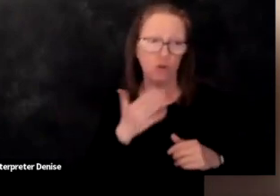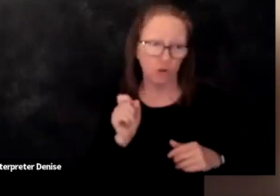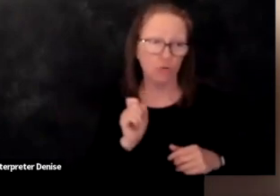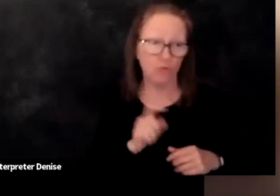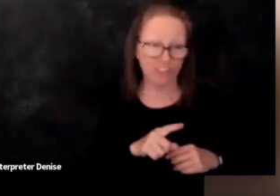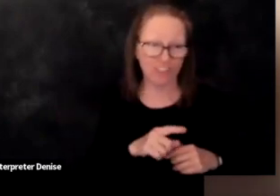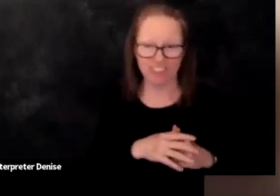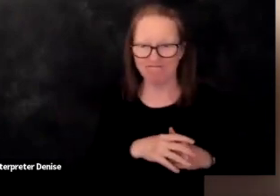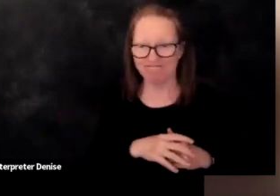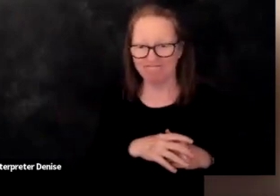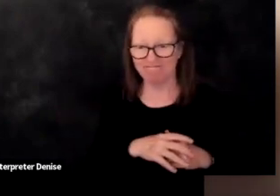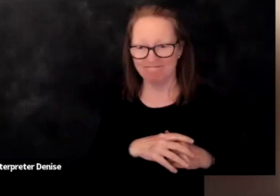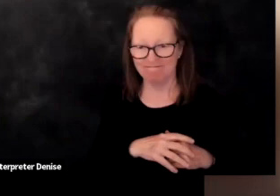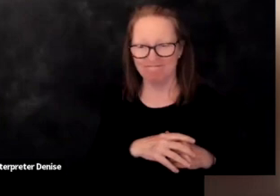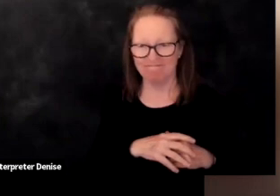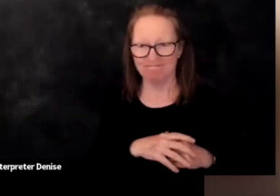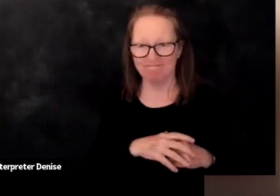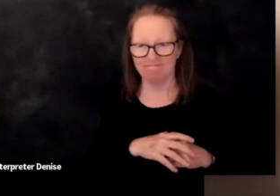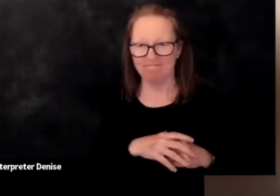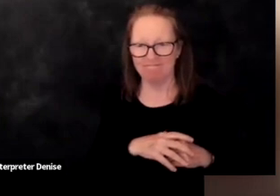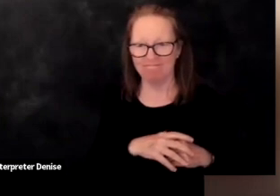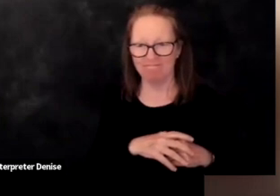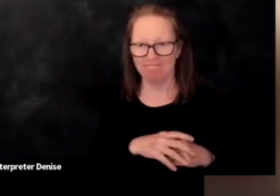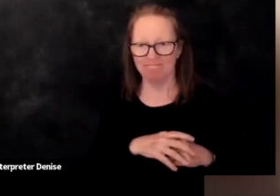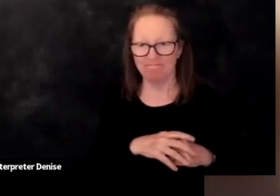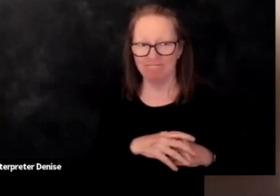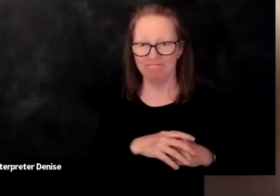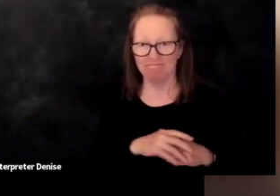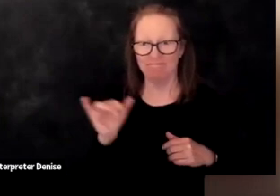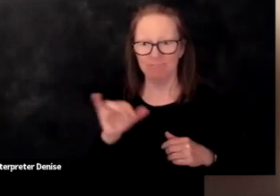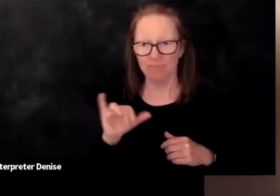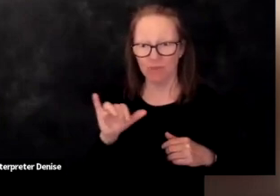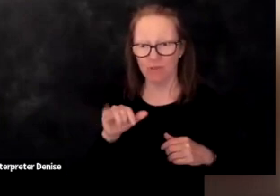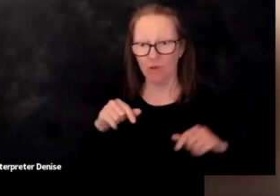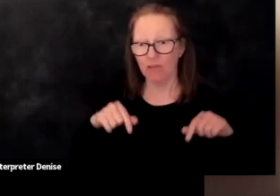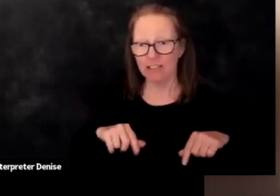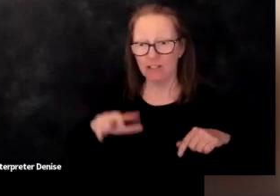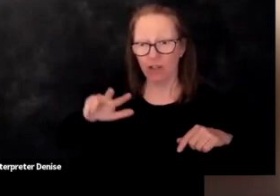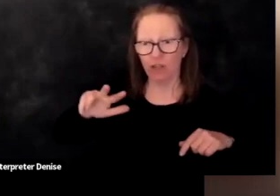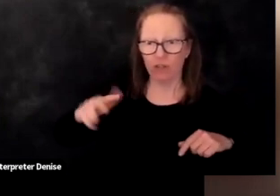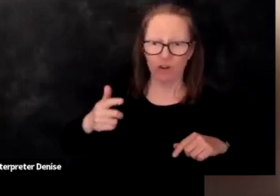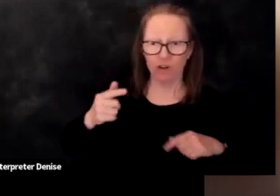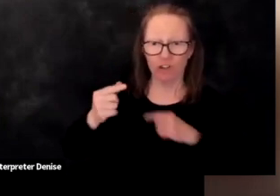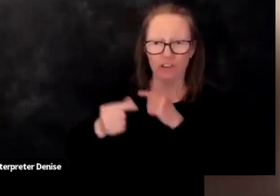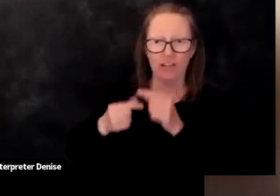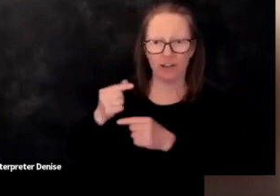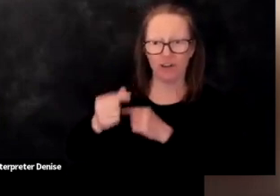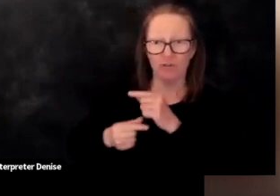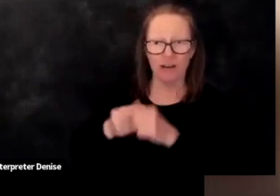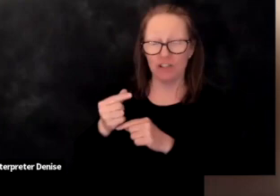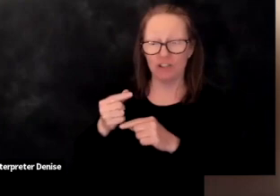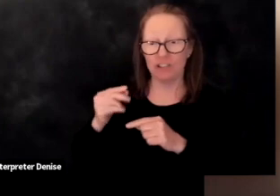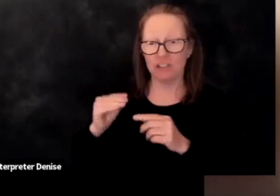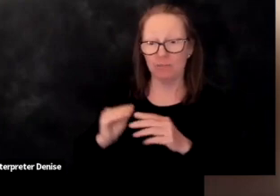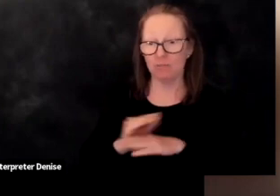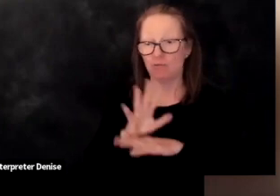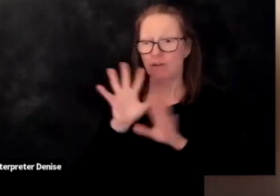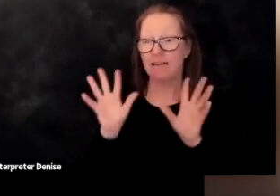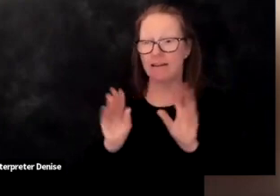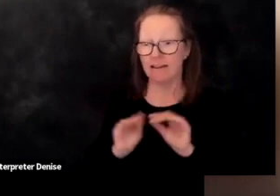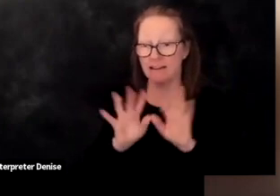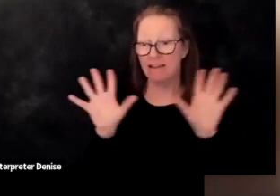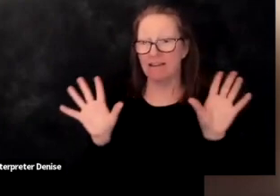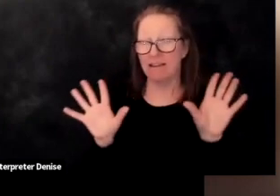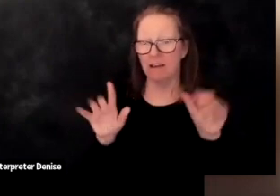This is also going to be a third generation spray deck. The first generation were concrete. This one was